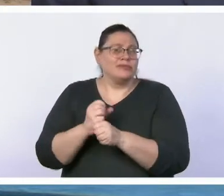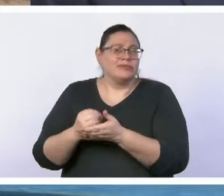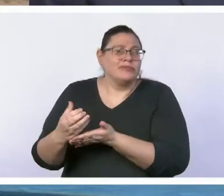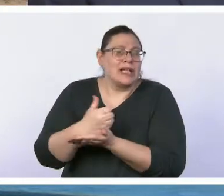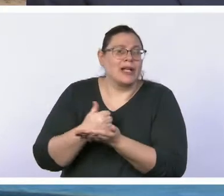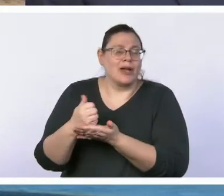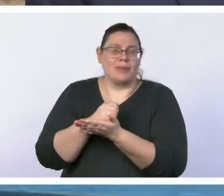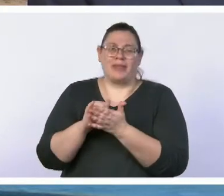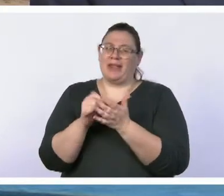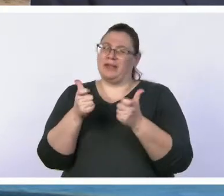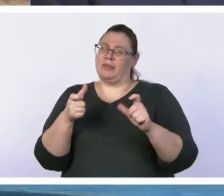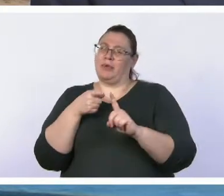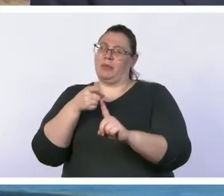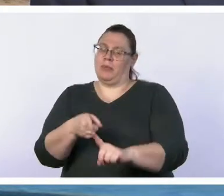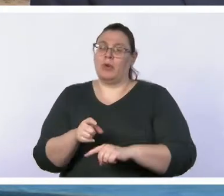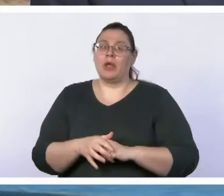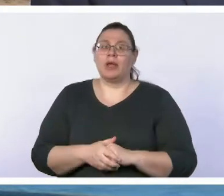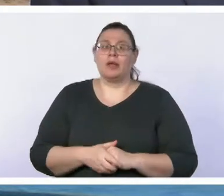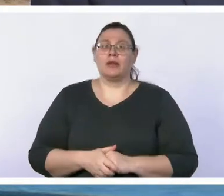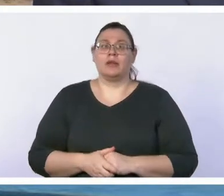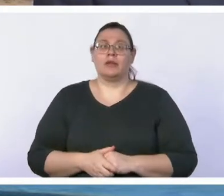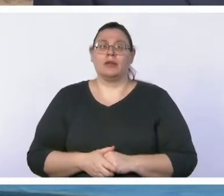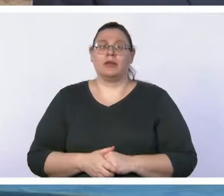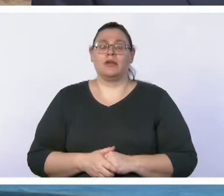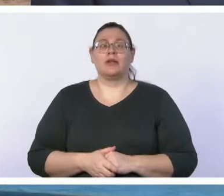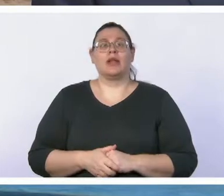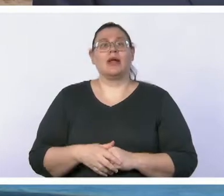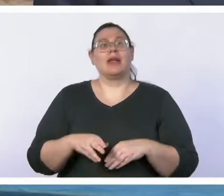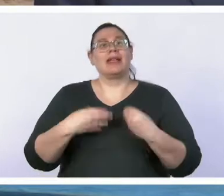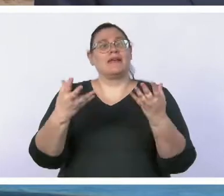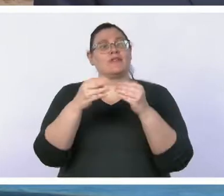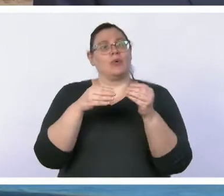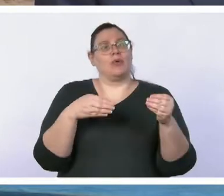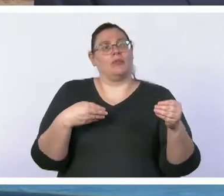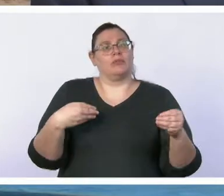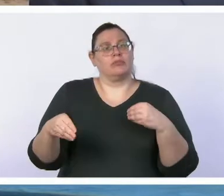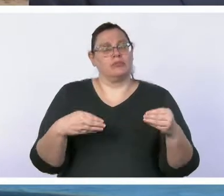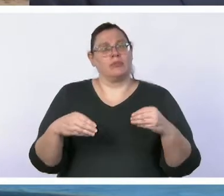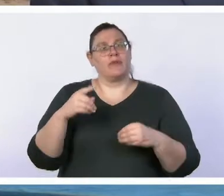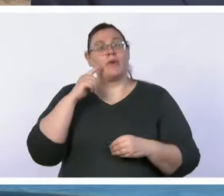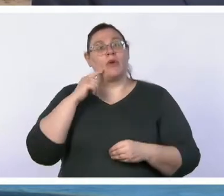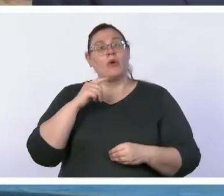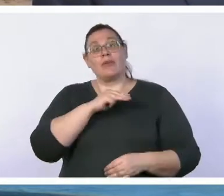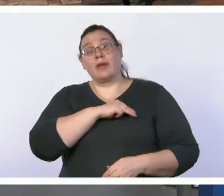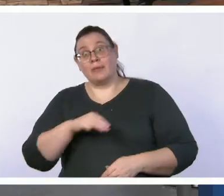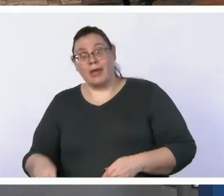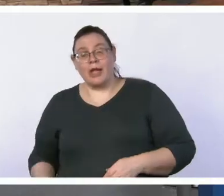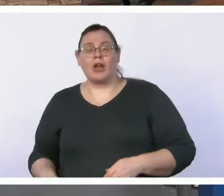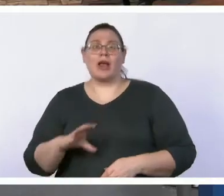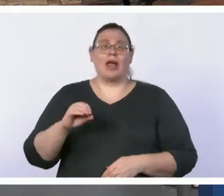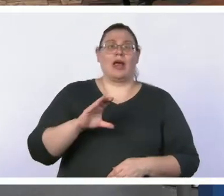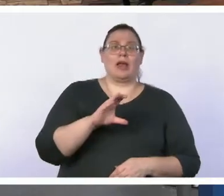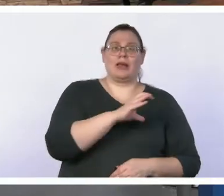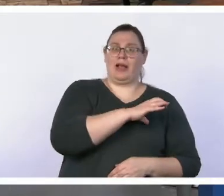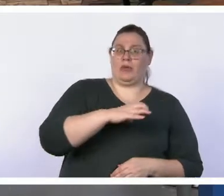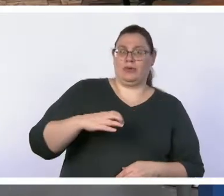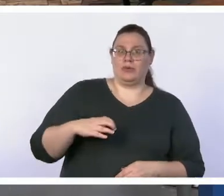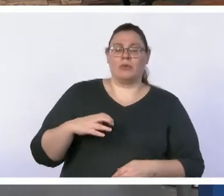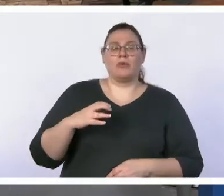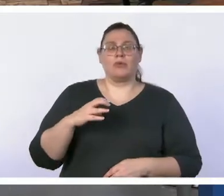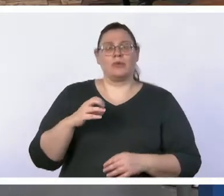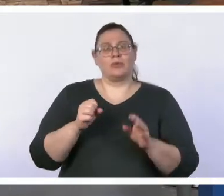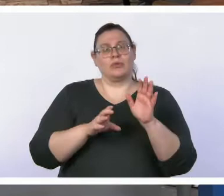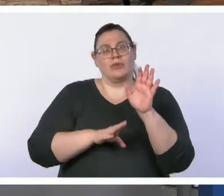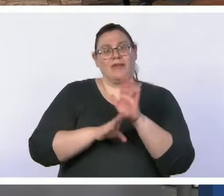the main import of it. It gives greater latitude to the mayor and to the council in developing kind